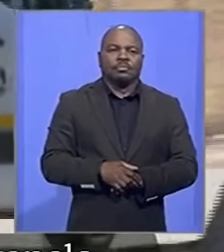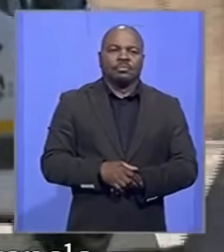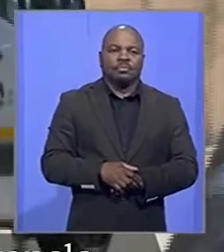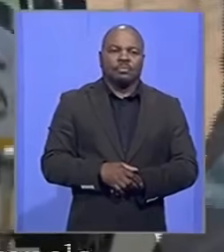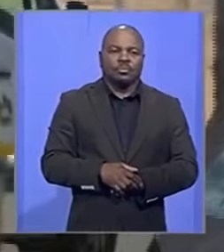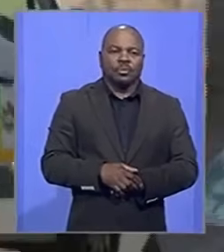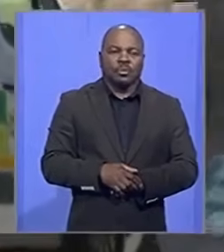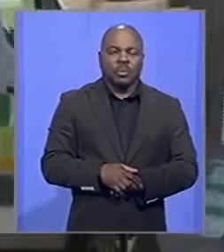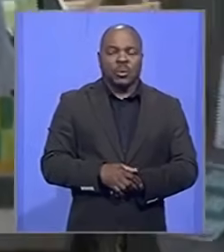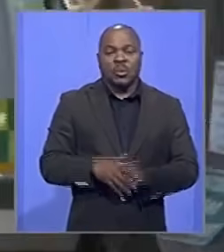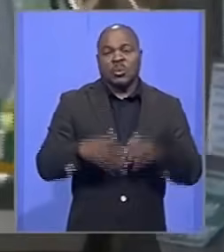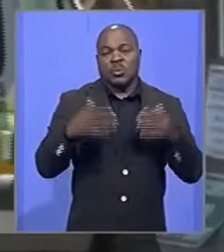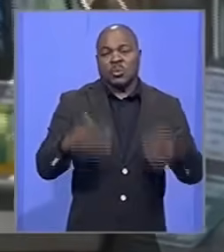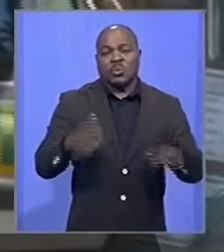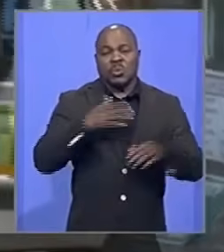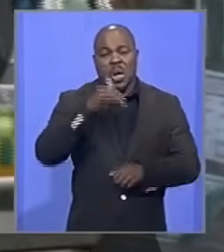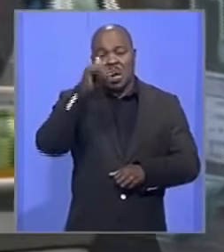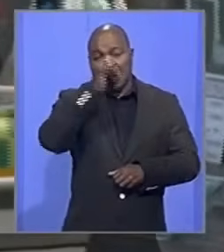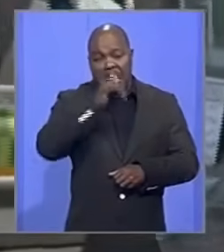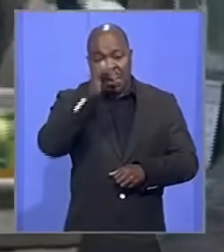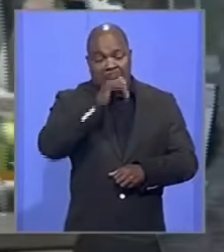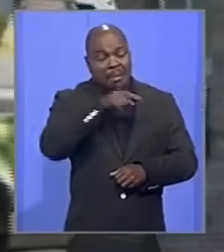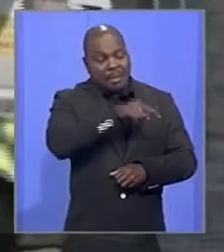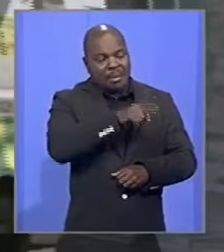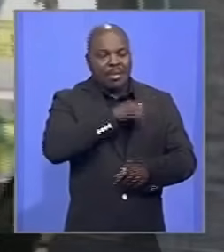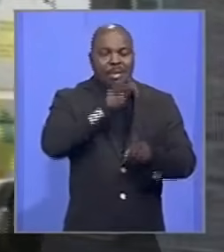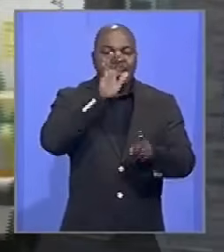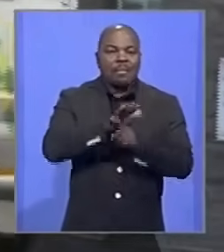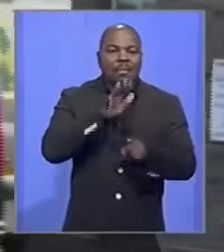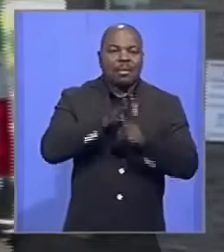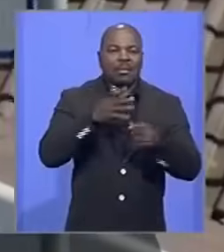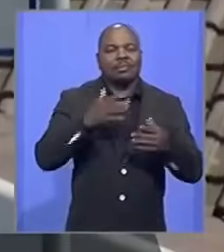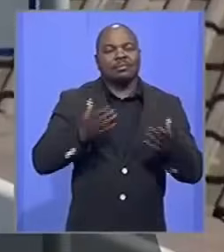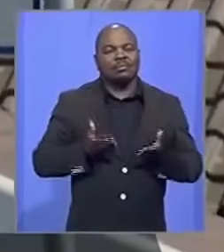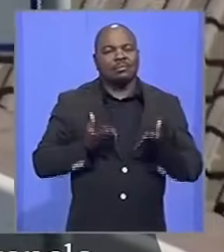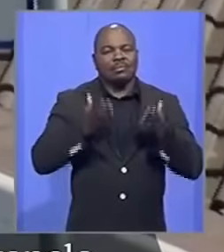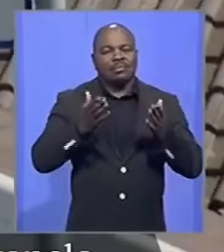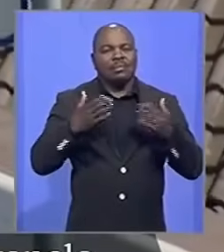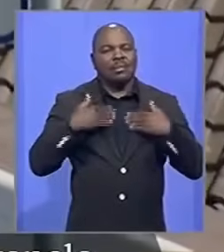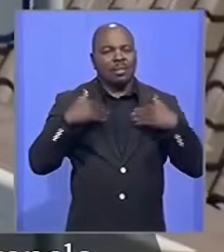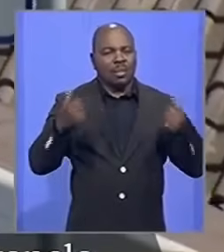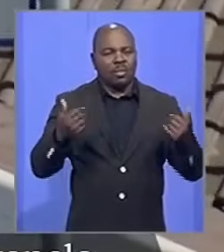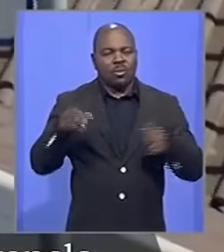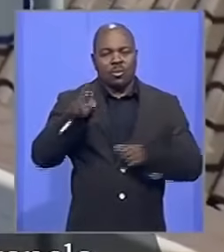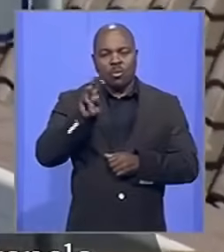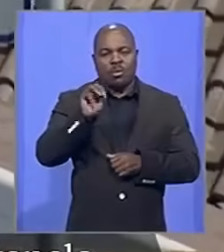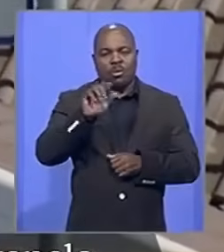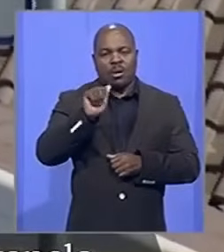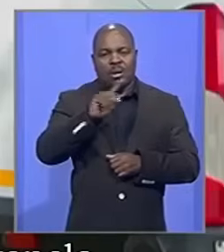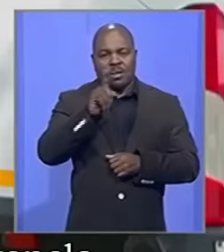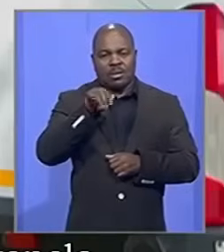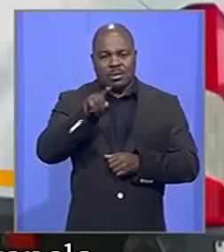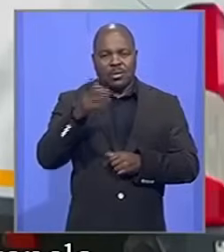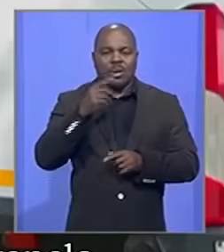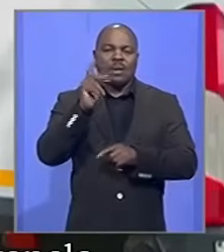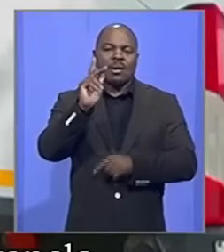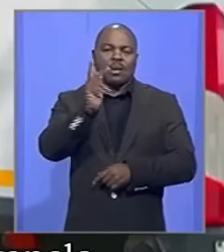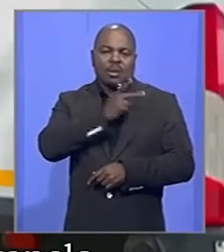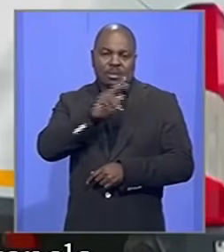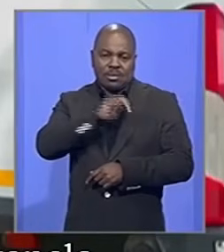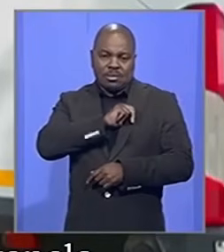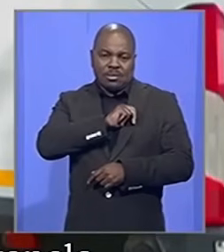Selo se se kwa godimo sa bosenyi se ama ditirelo tsa boitekanelo kwa Umlazi eo e leng motse setoropo mogolo kwa